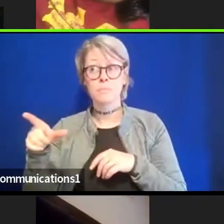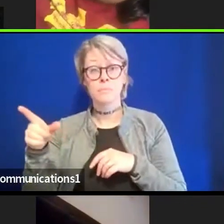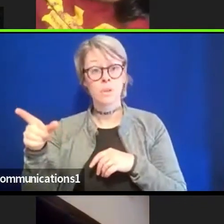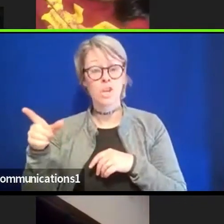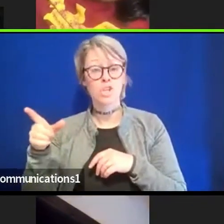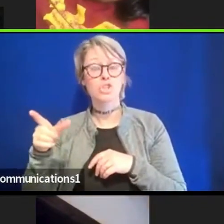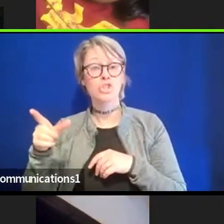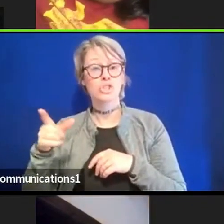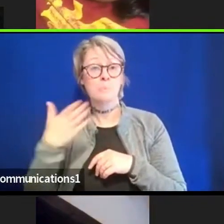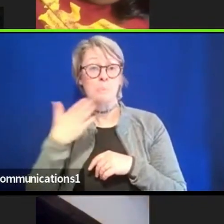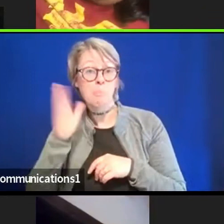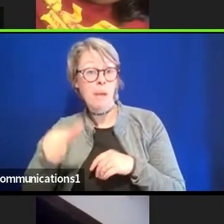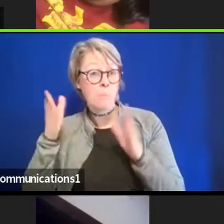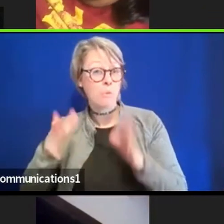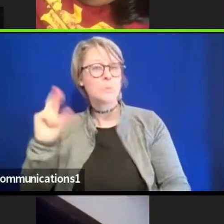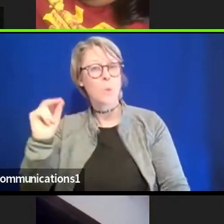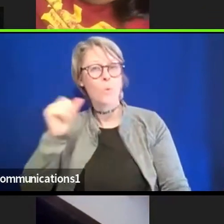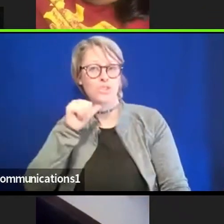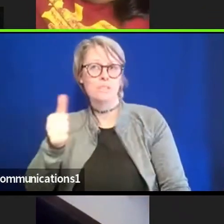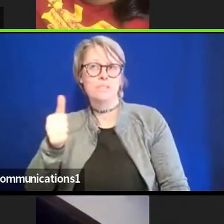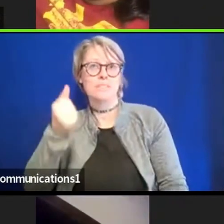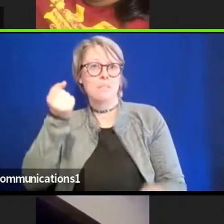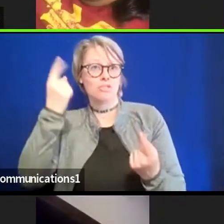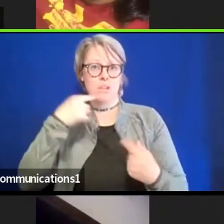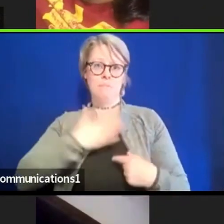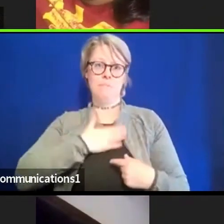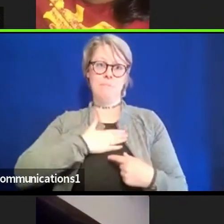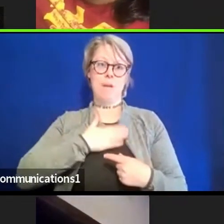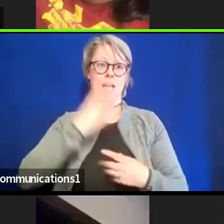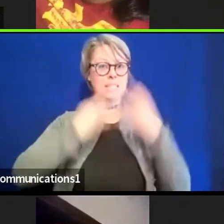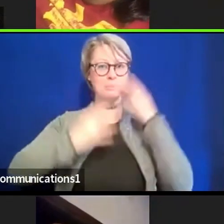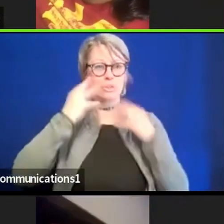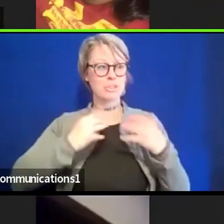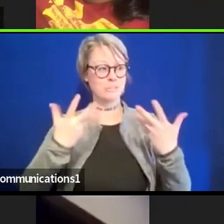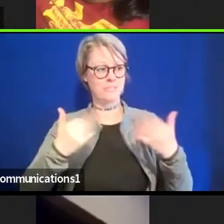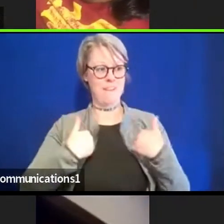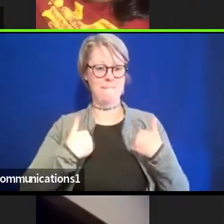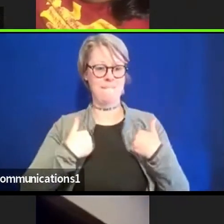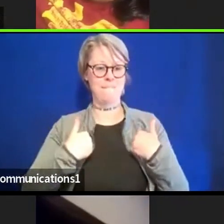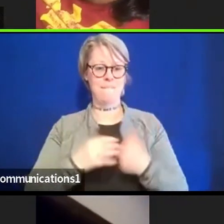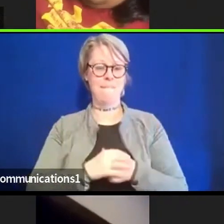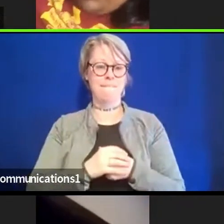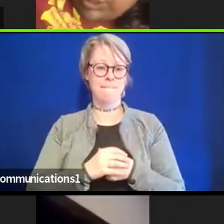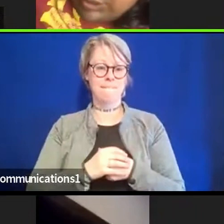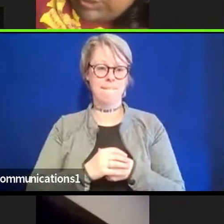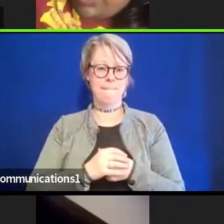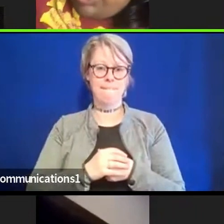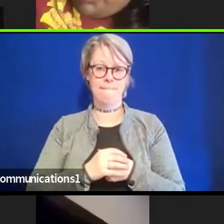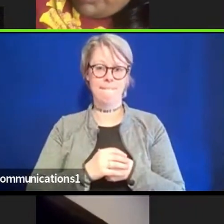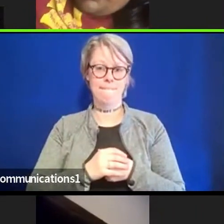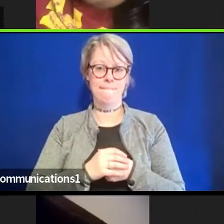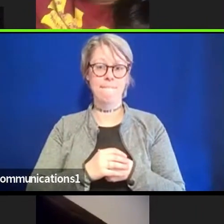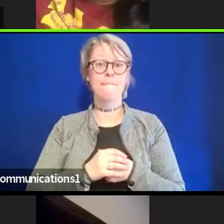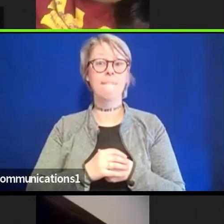she needs to trust the person. And when I took the